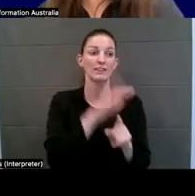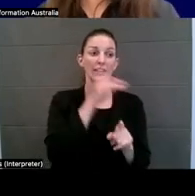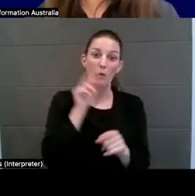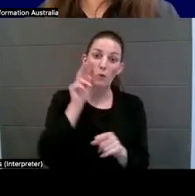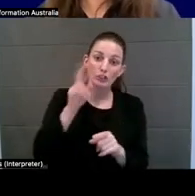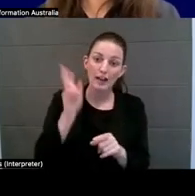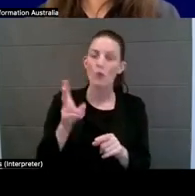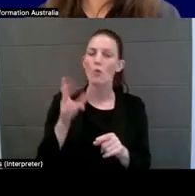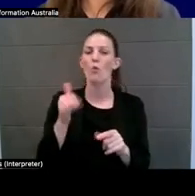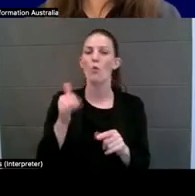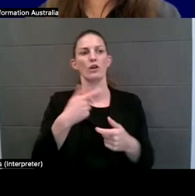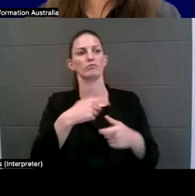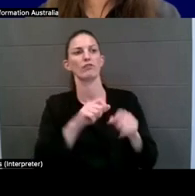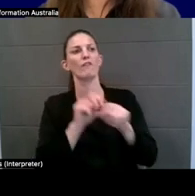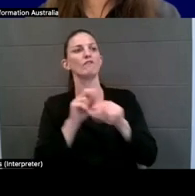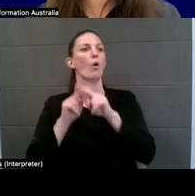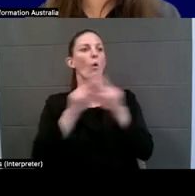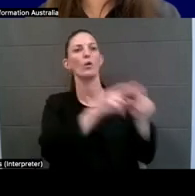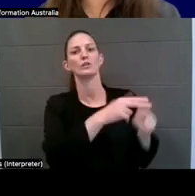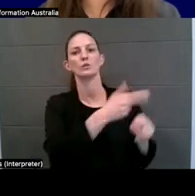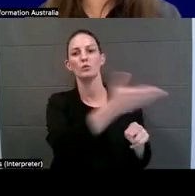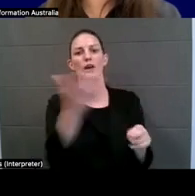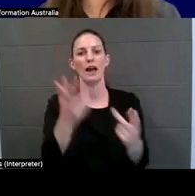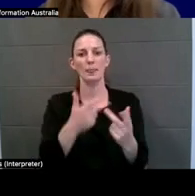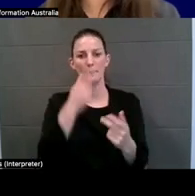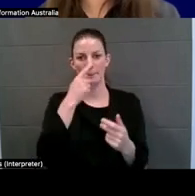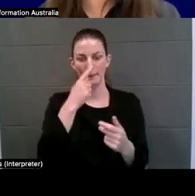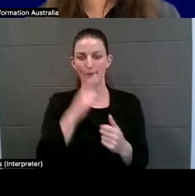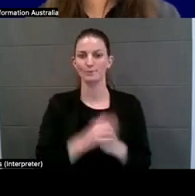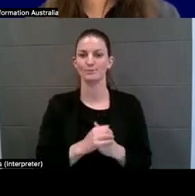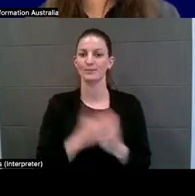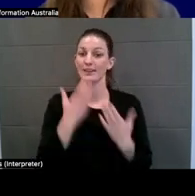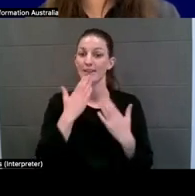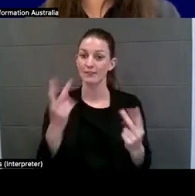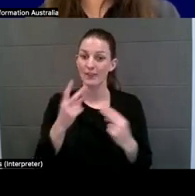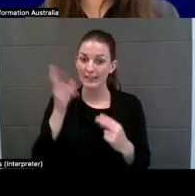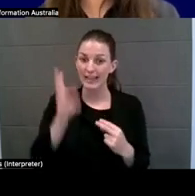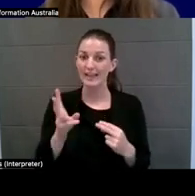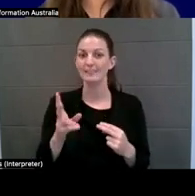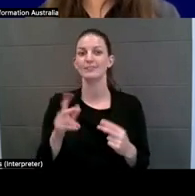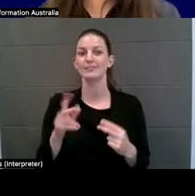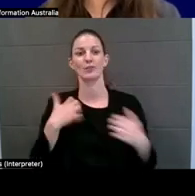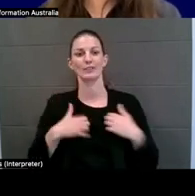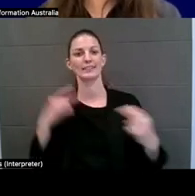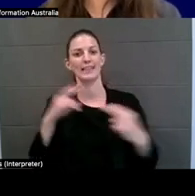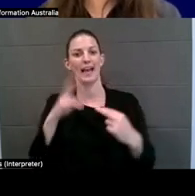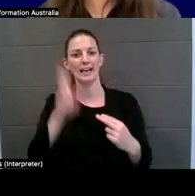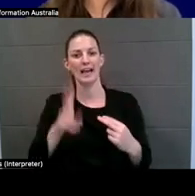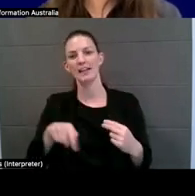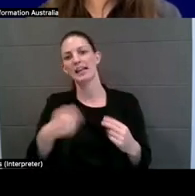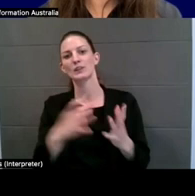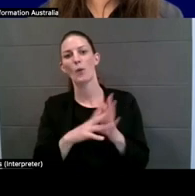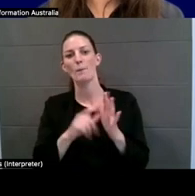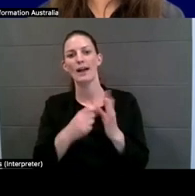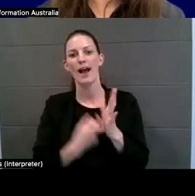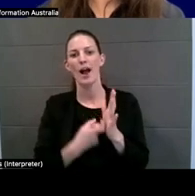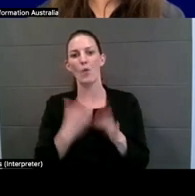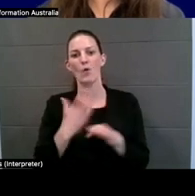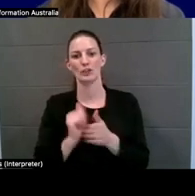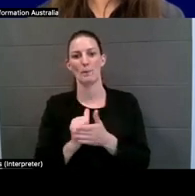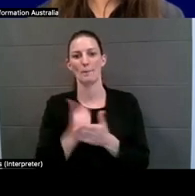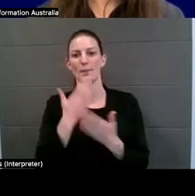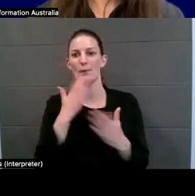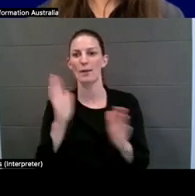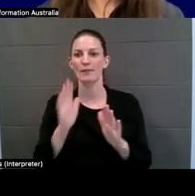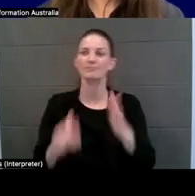I hope we'll see you at our next webinar or maybe workshops. Bye. Thanks. Bye-bye, everyone. Bye,